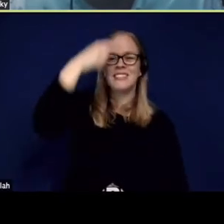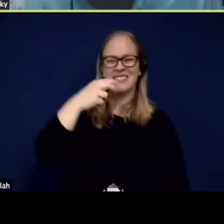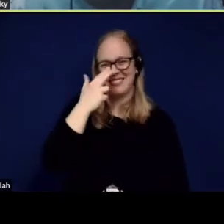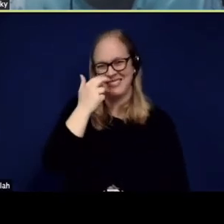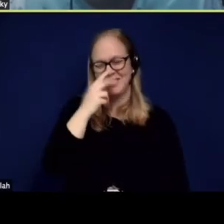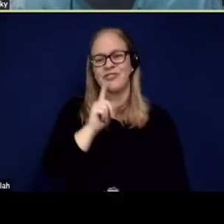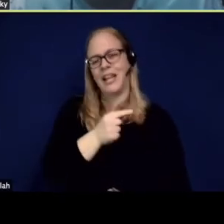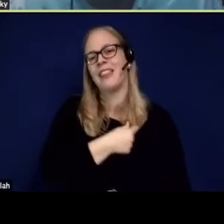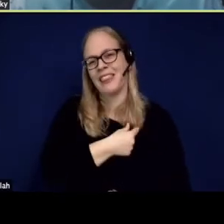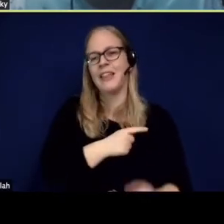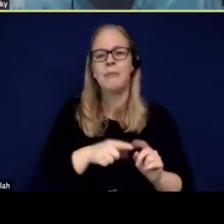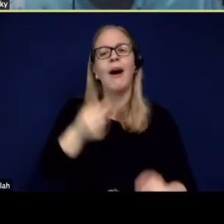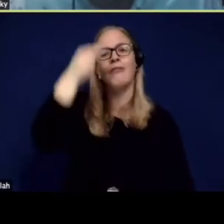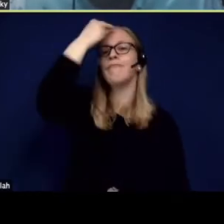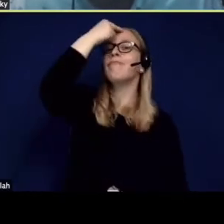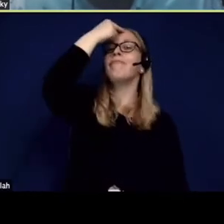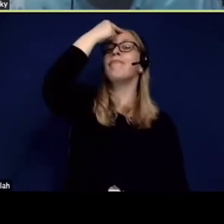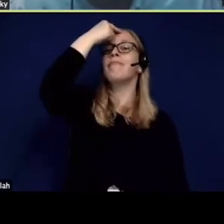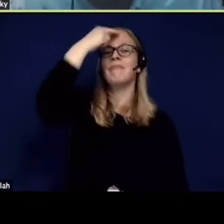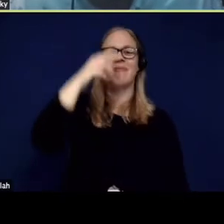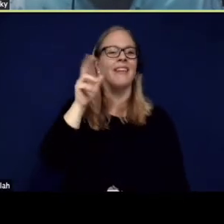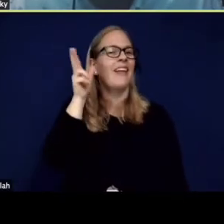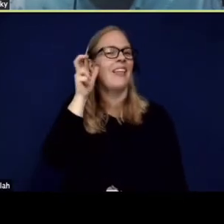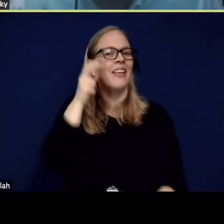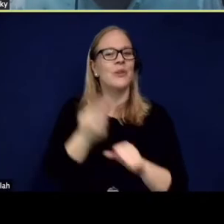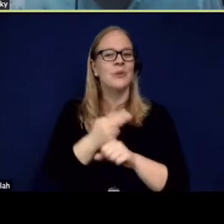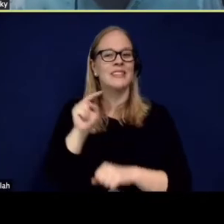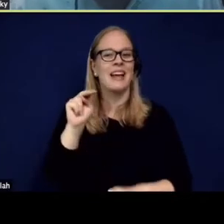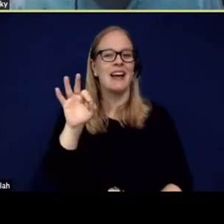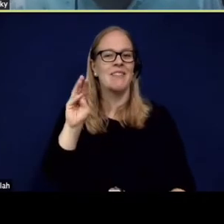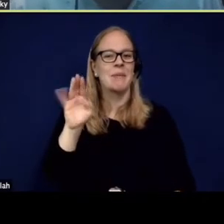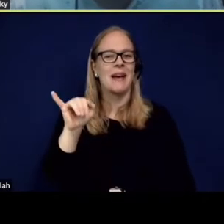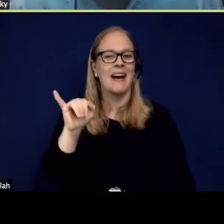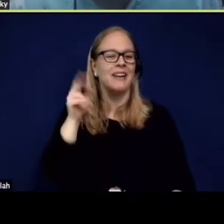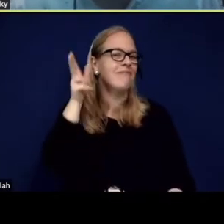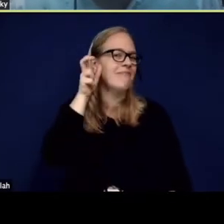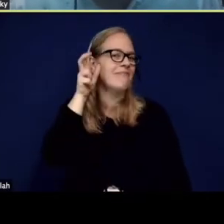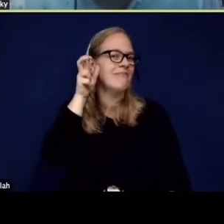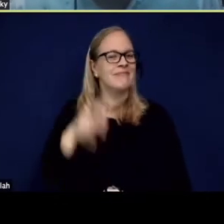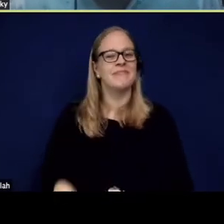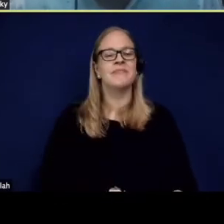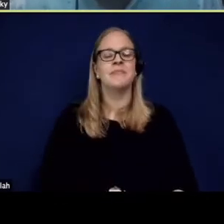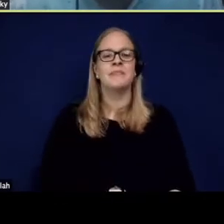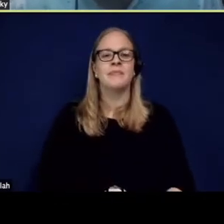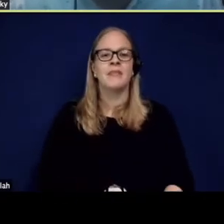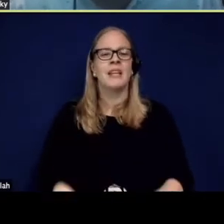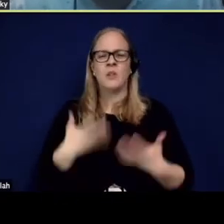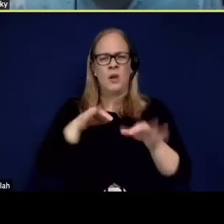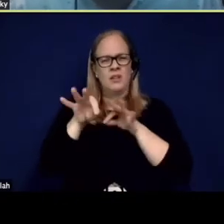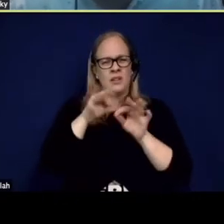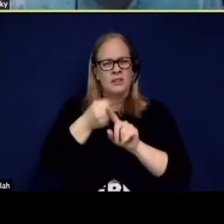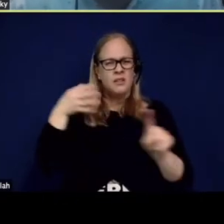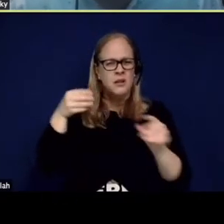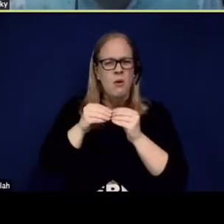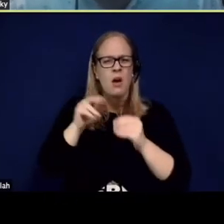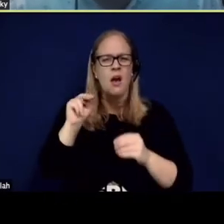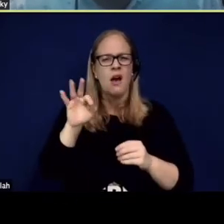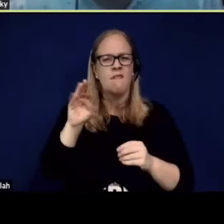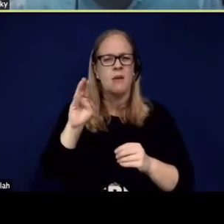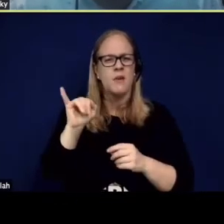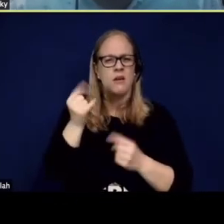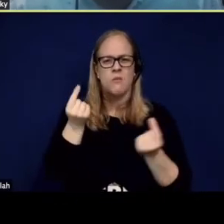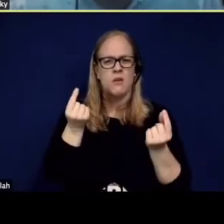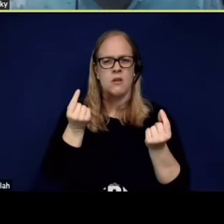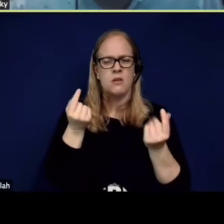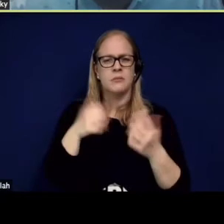that and using near field magnetic induction. So what is it? Near field magnetic induction